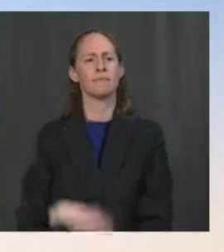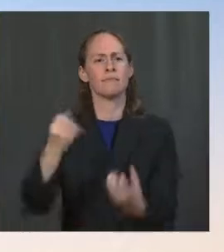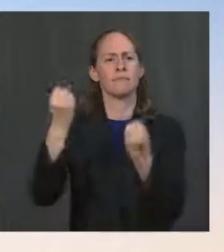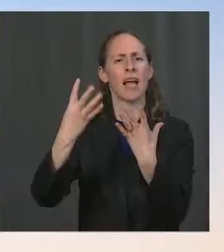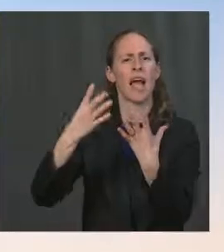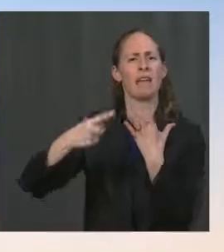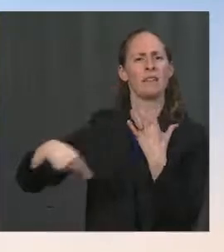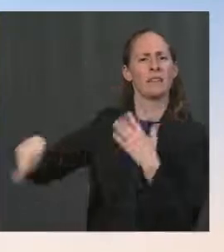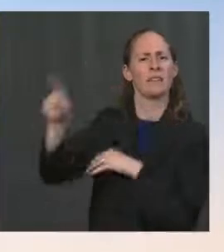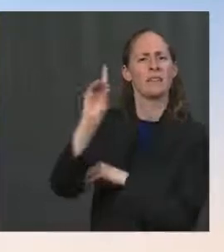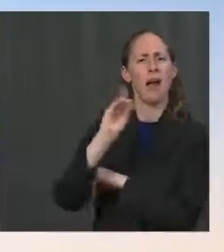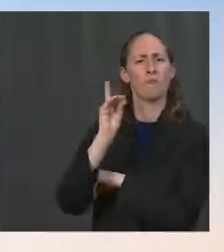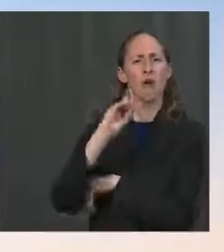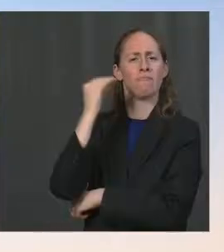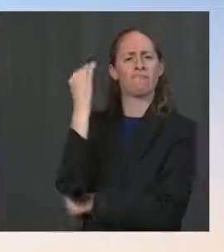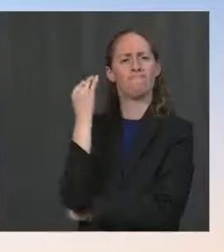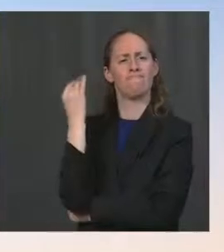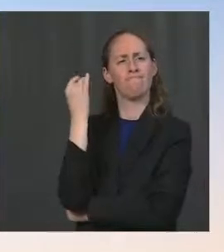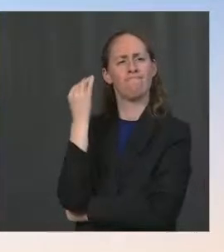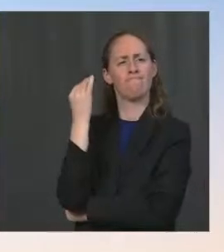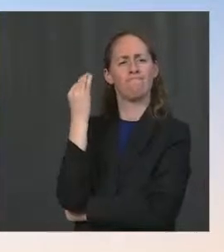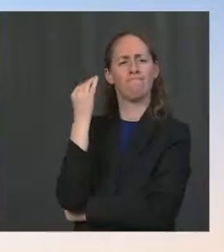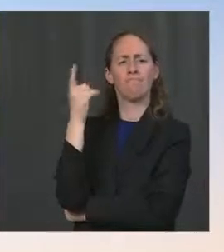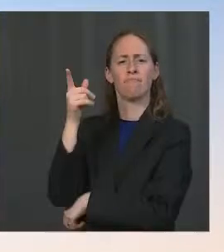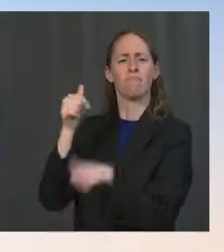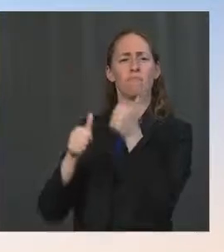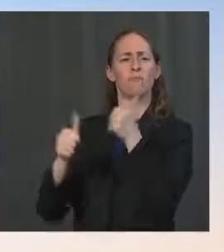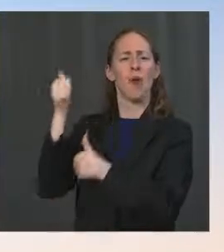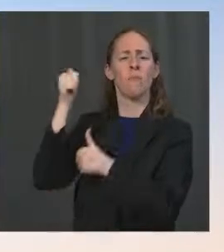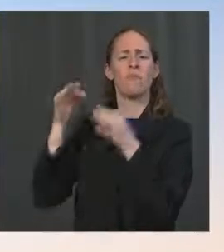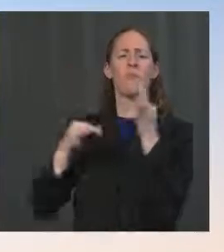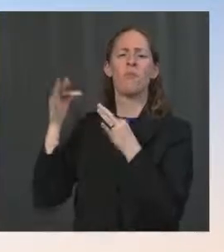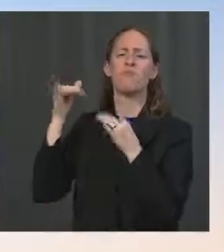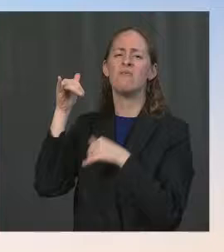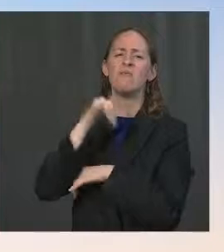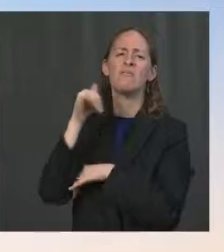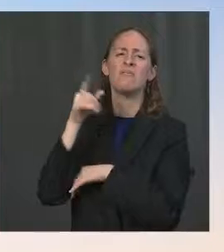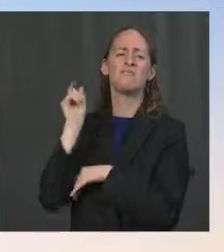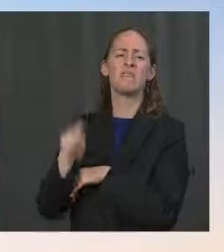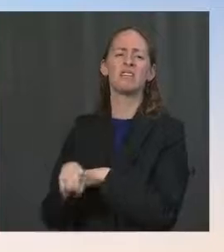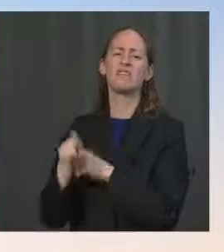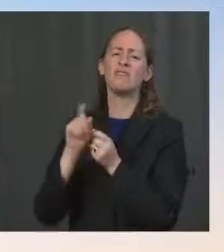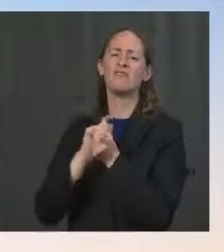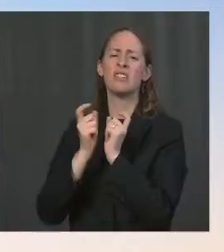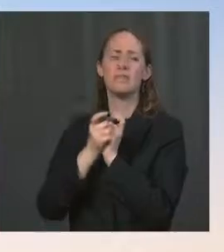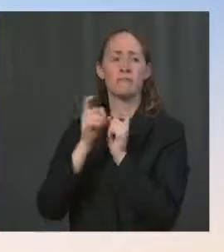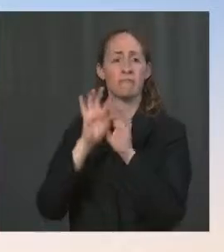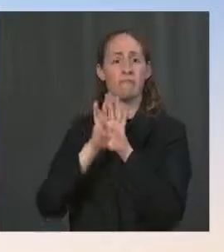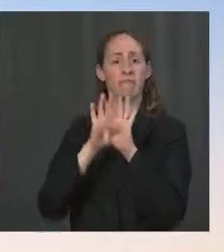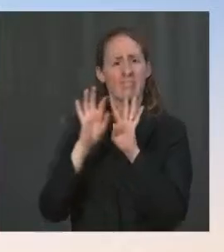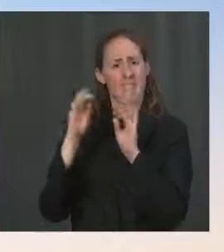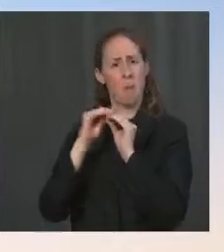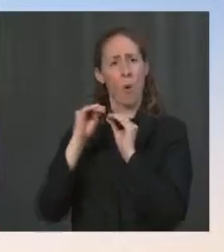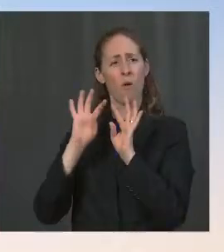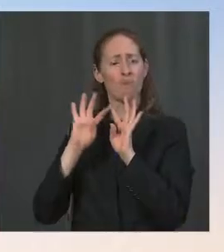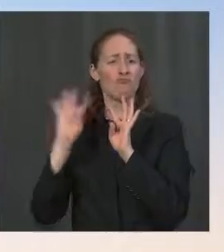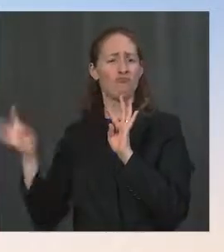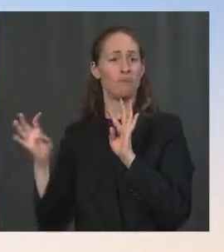the Supreme Court should be reshaped. Has the president's position changed on that, on expanding the court? As you know, there's an ongoing